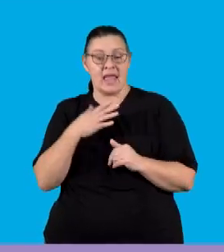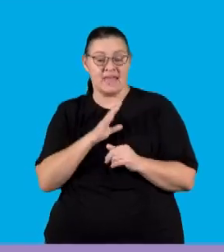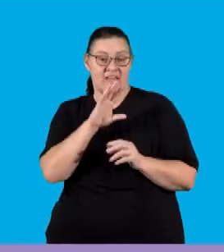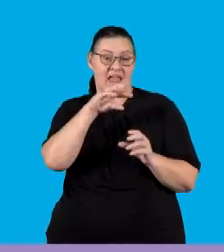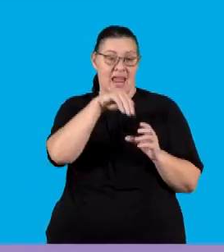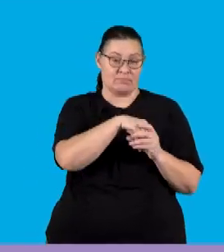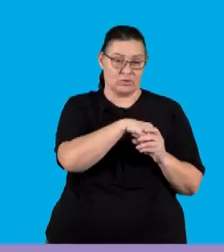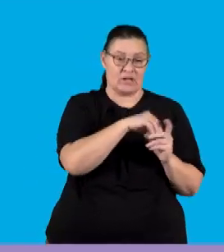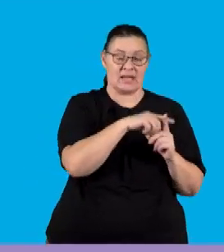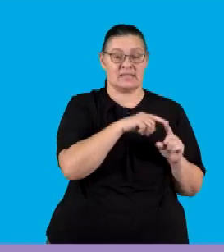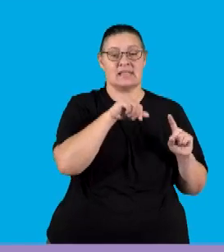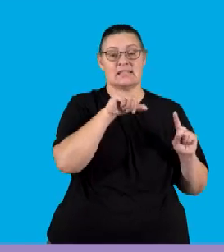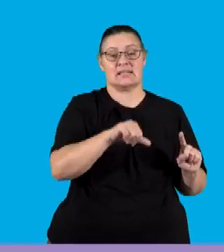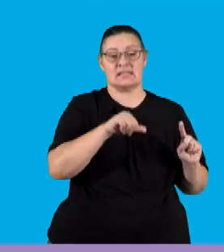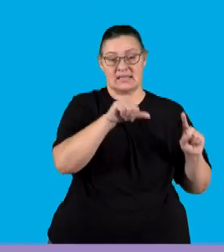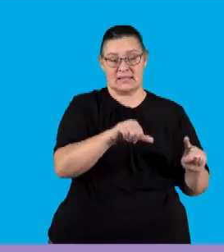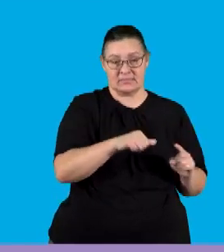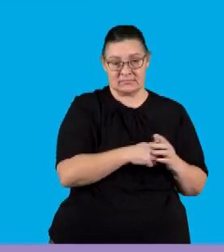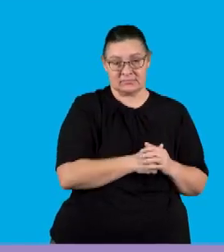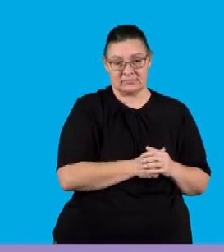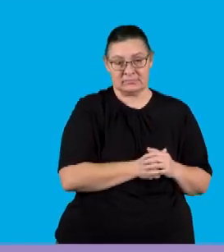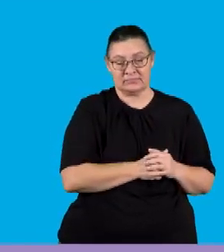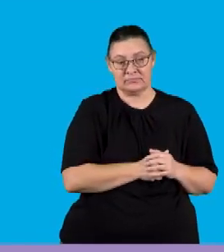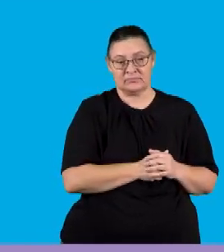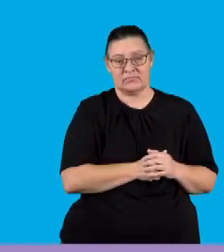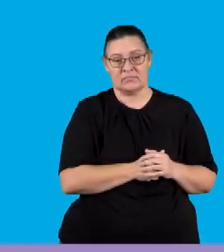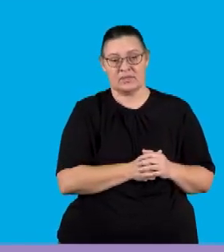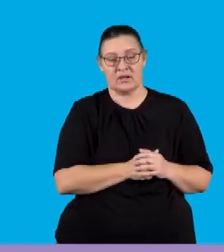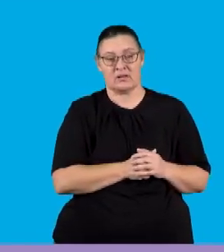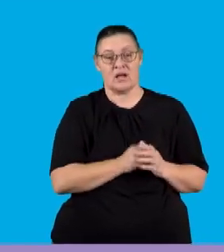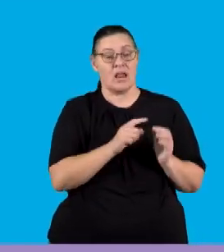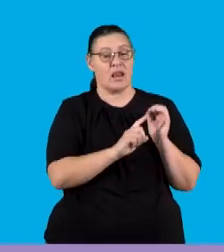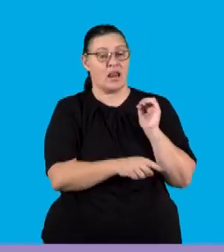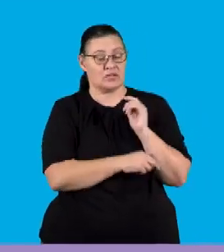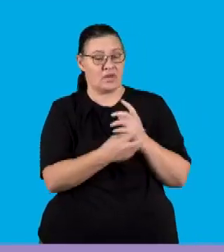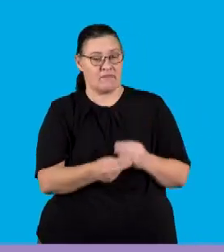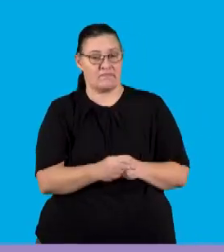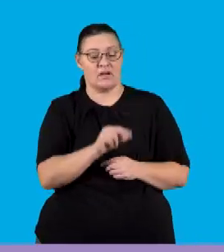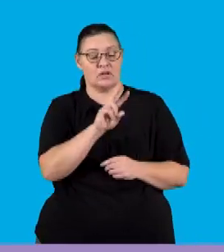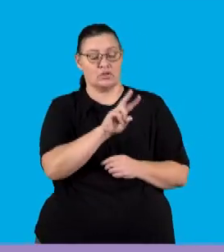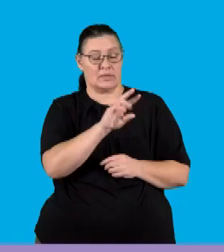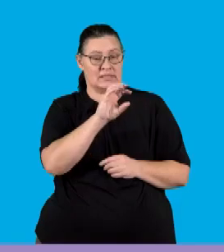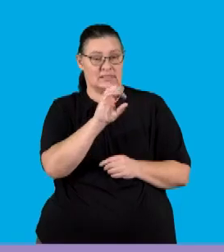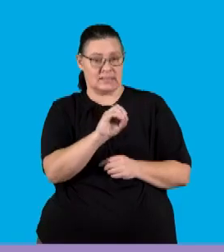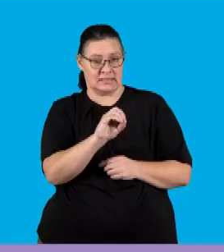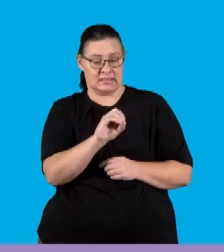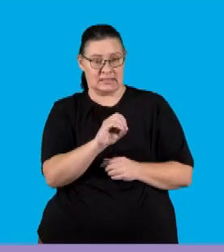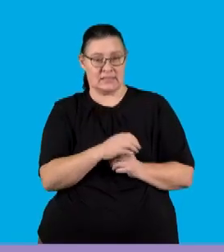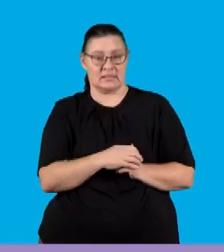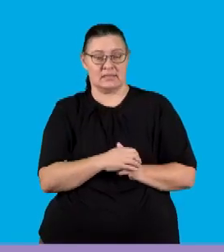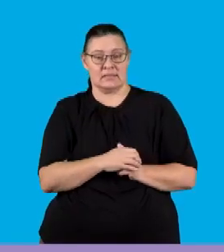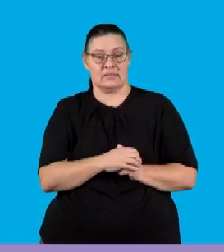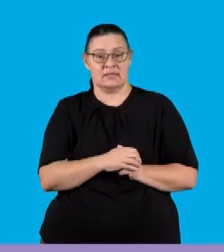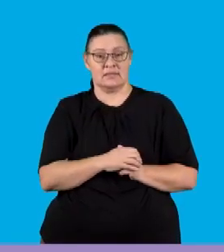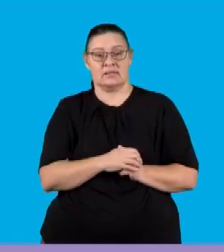if the input value is a 16. Then lastly, we're going to look at that last input